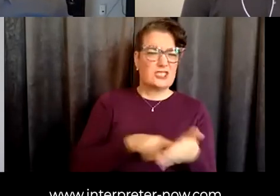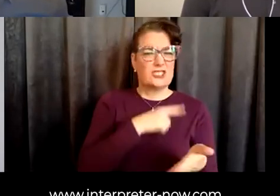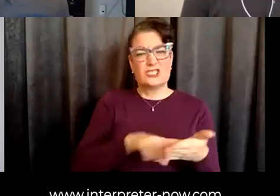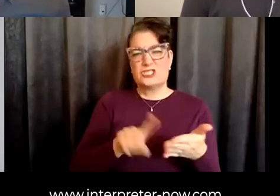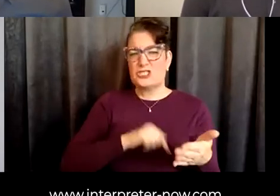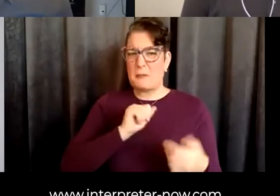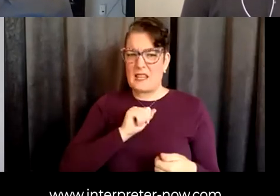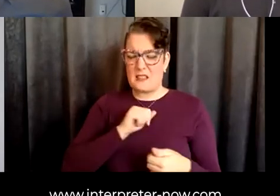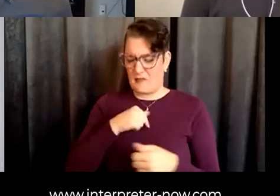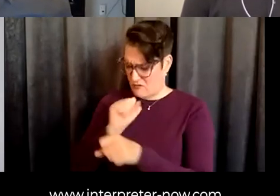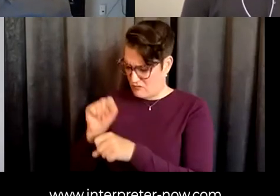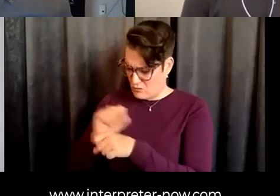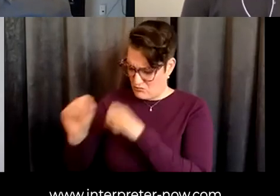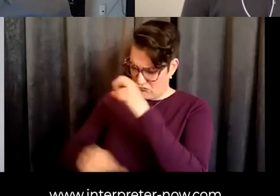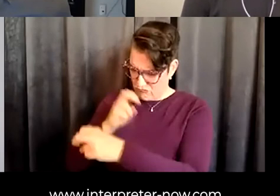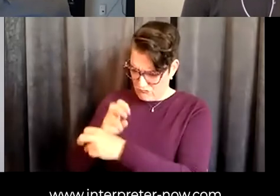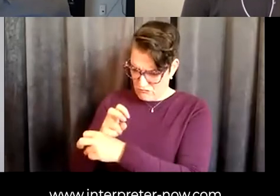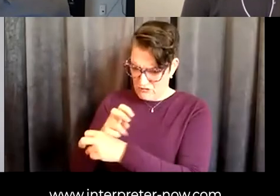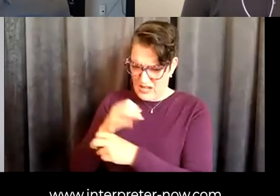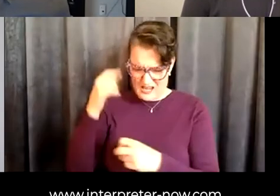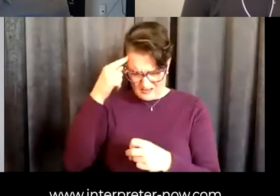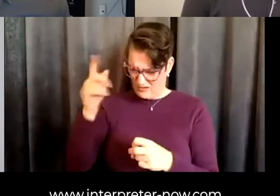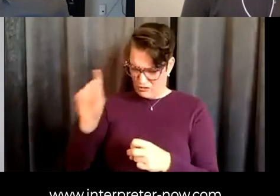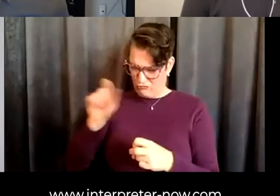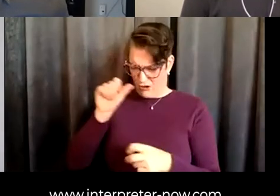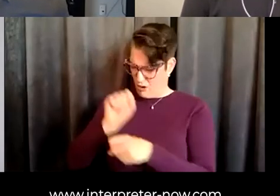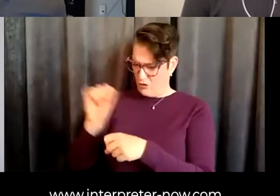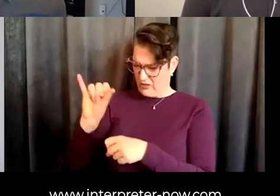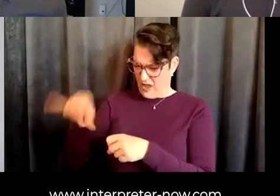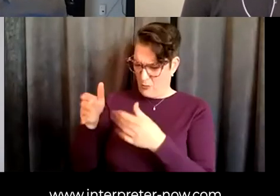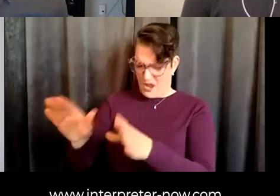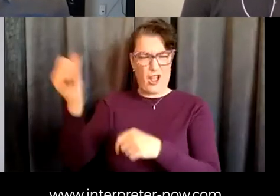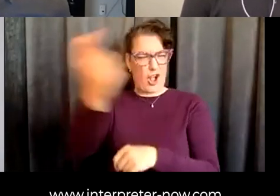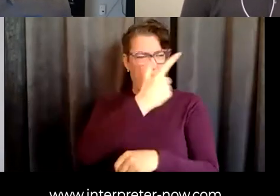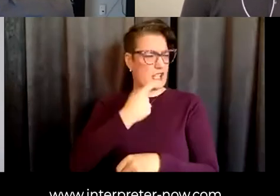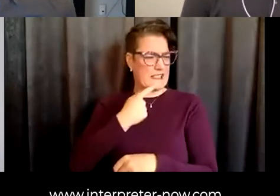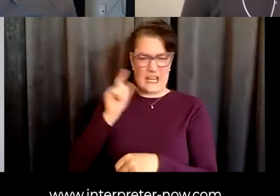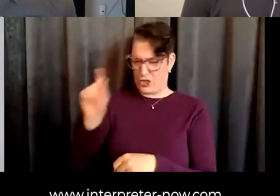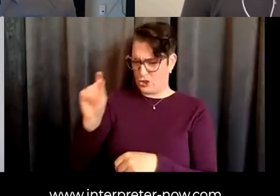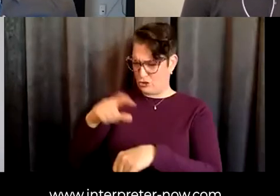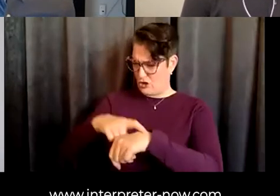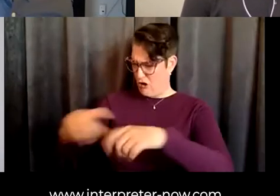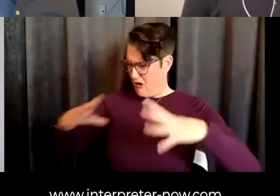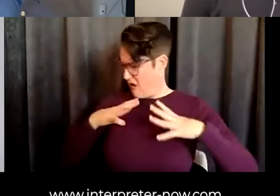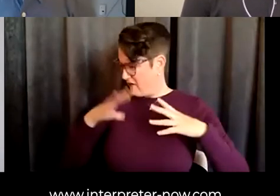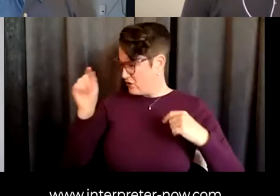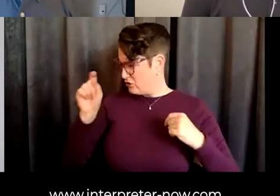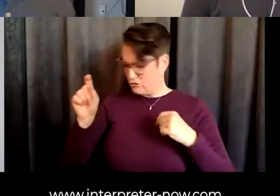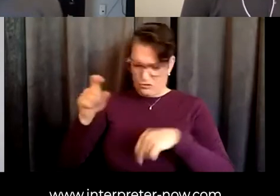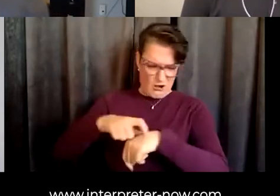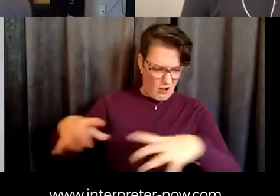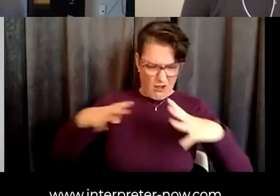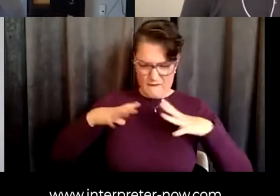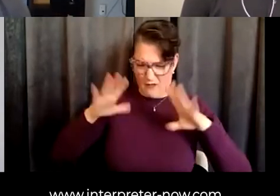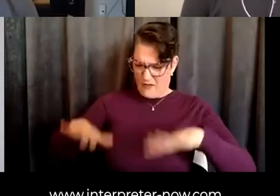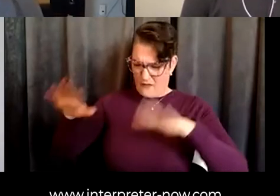working hard and I was thinking, I'm not supposed to be doing that because everybody says you're supposed to take time off. Everybody says you're supposed to take time off. But when